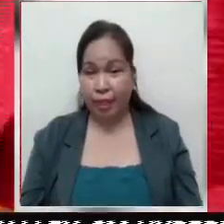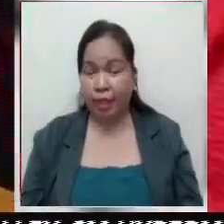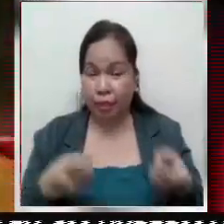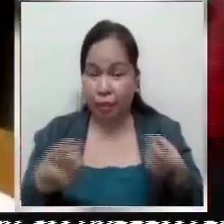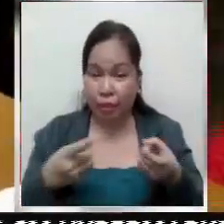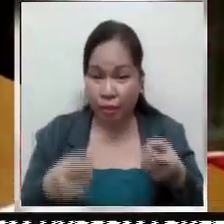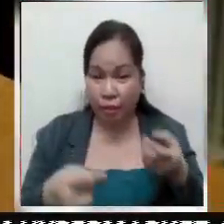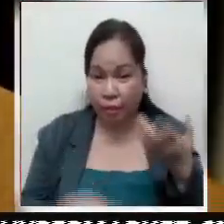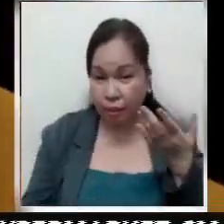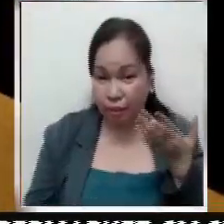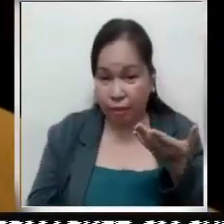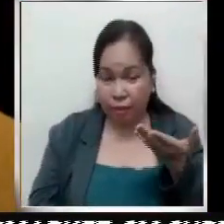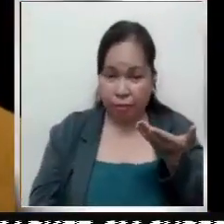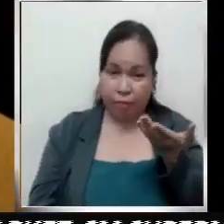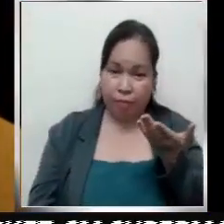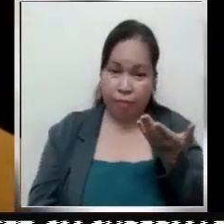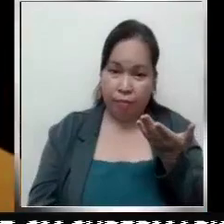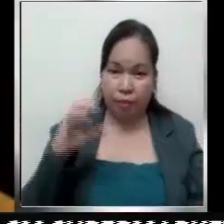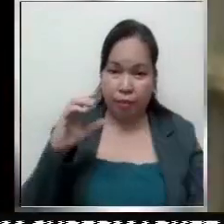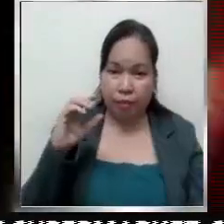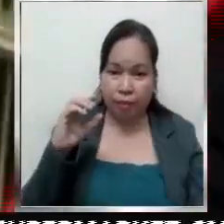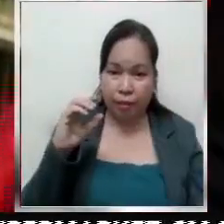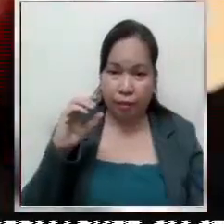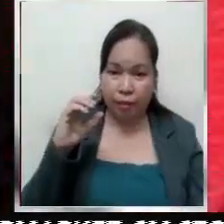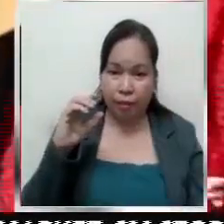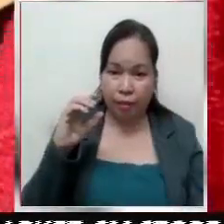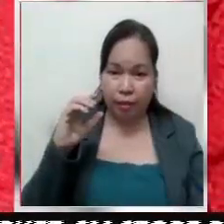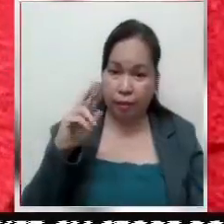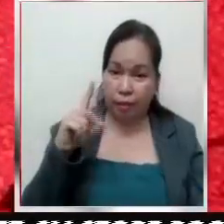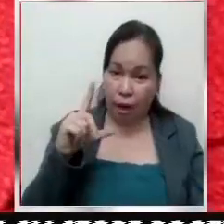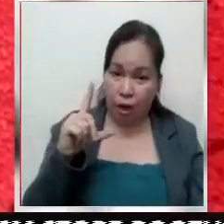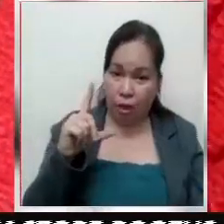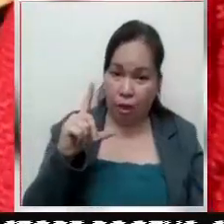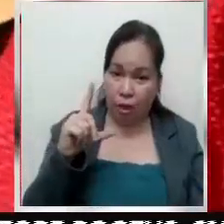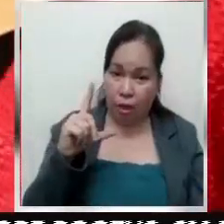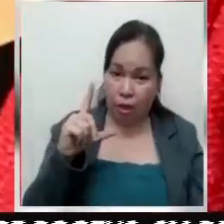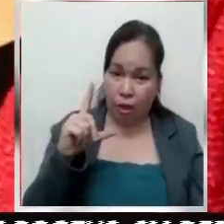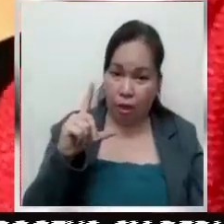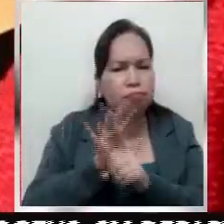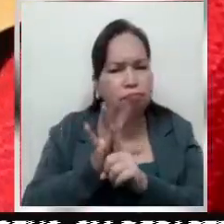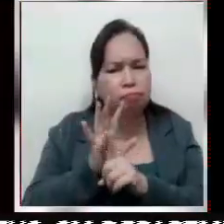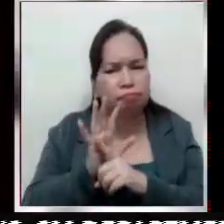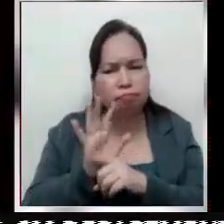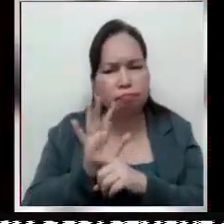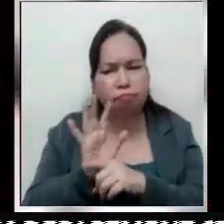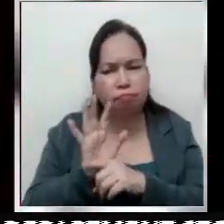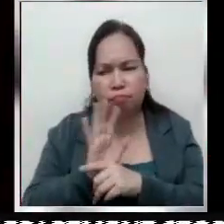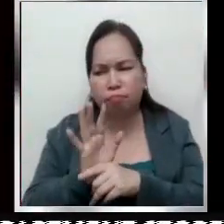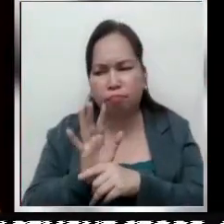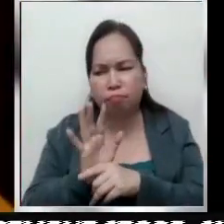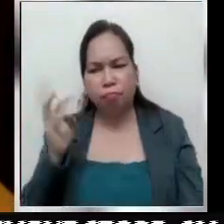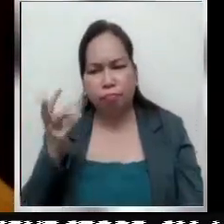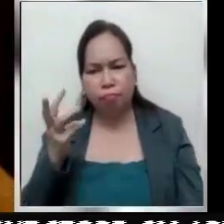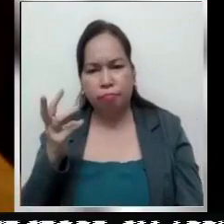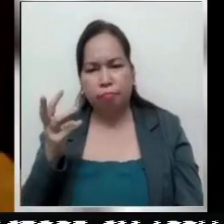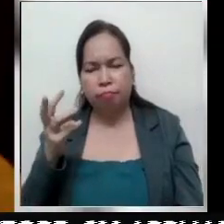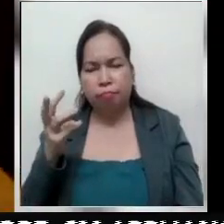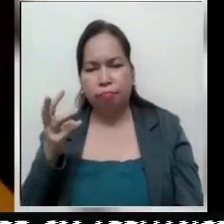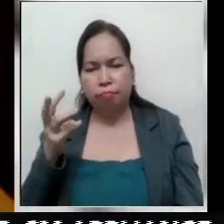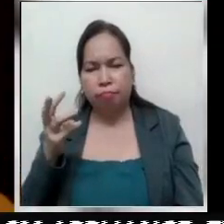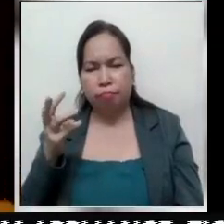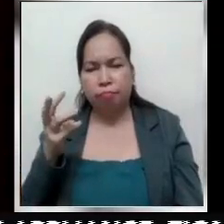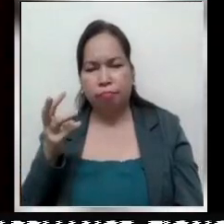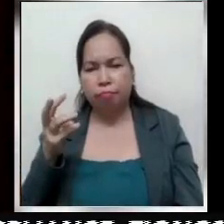Mapukpukaw na si Carl Joseph Papa dahil sa pagiging matunog ng pelikula nila sa 96th Academy Awards. Sa panayam ni